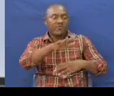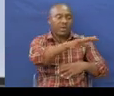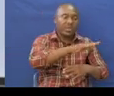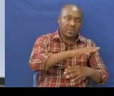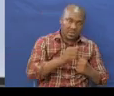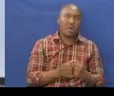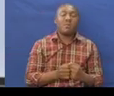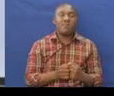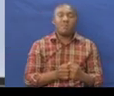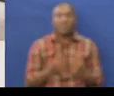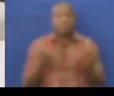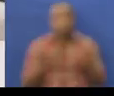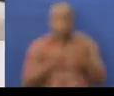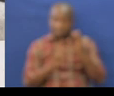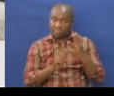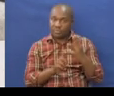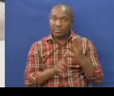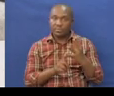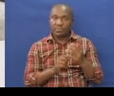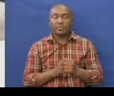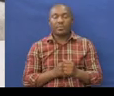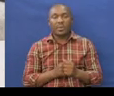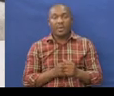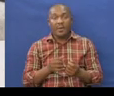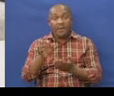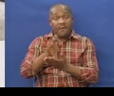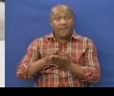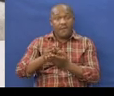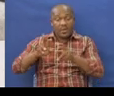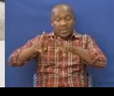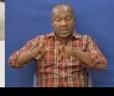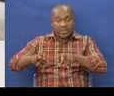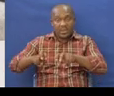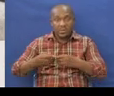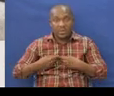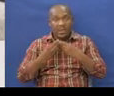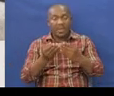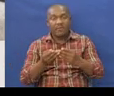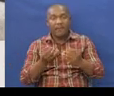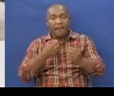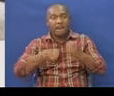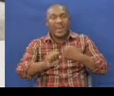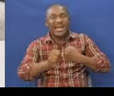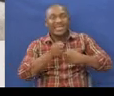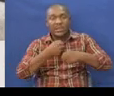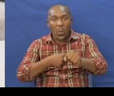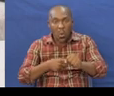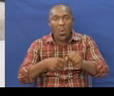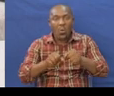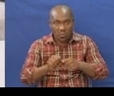Another advantage is that field research provides practical knowledge to students through selection,